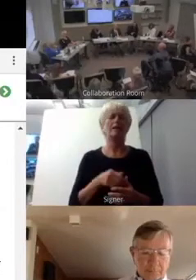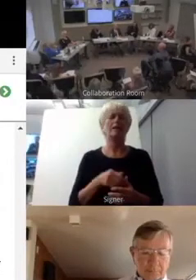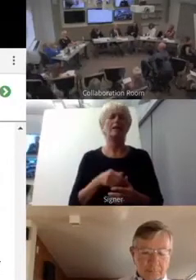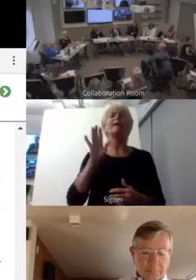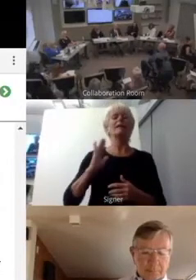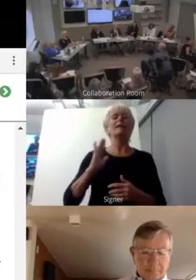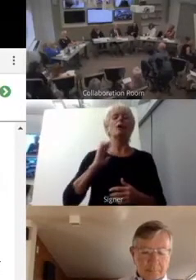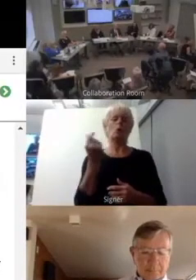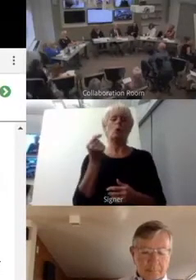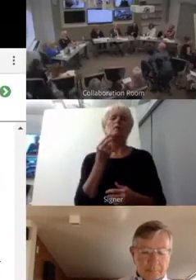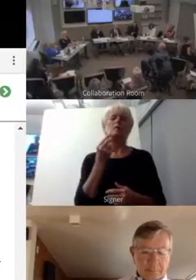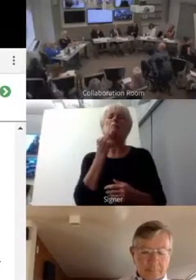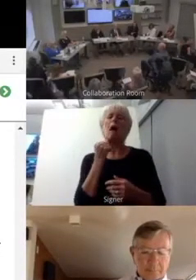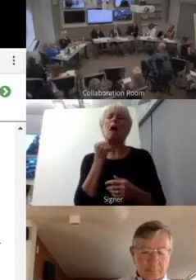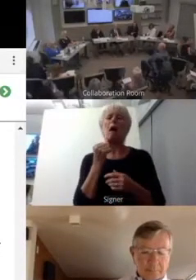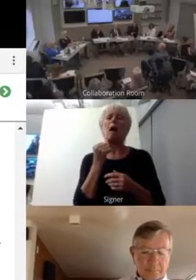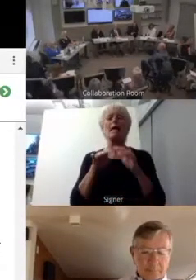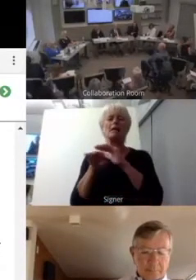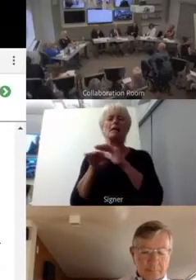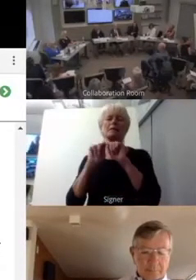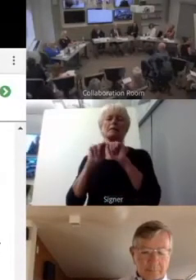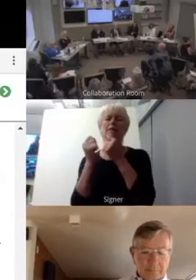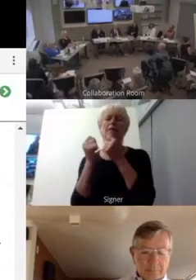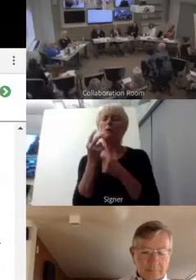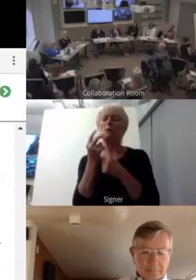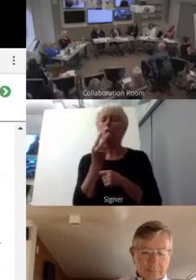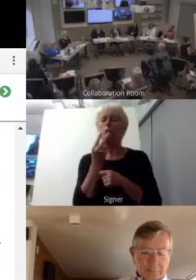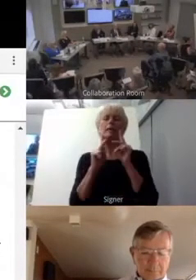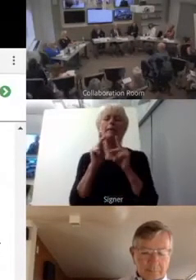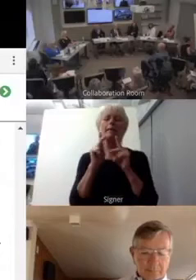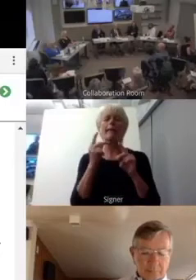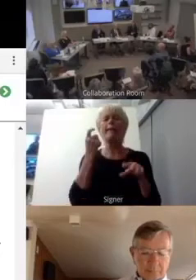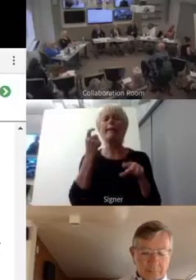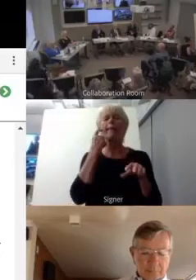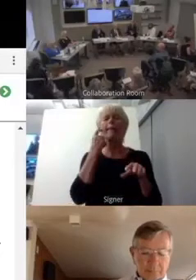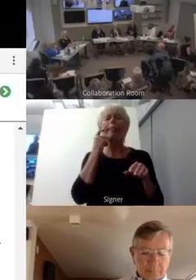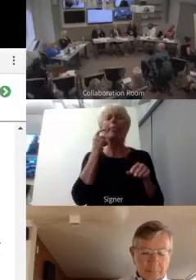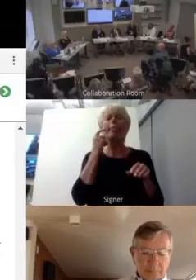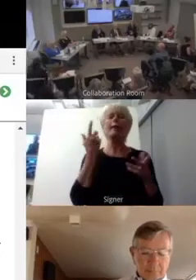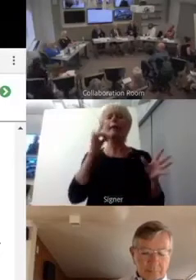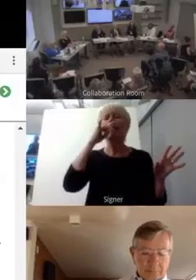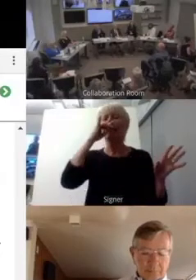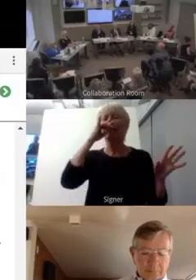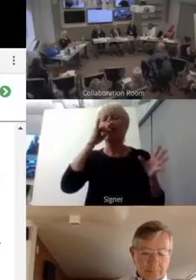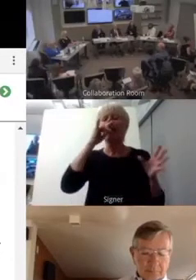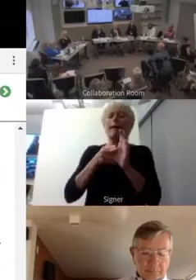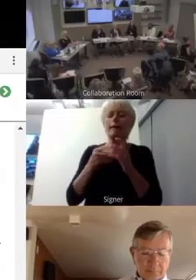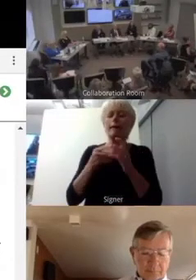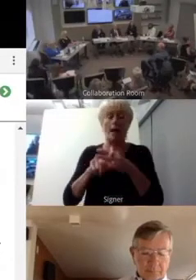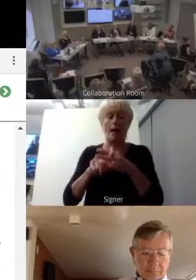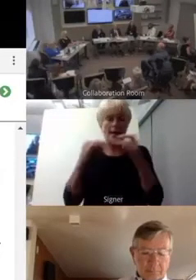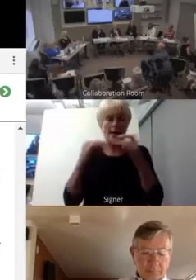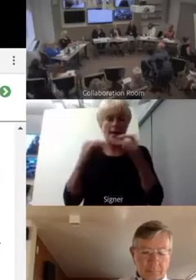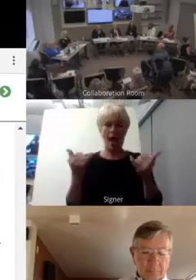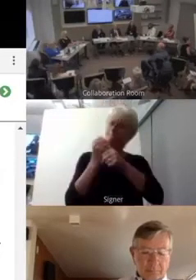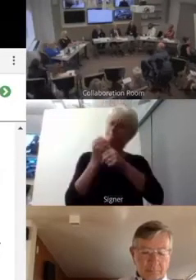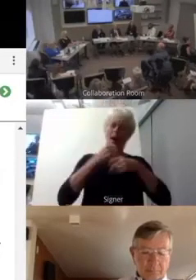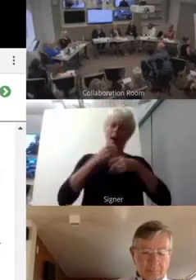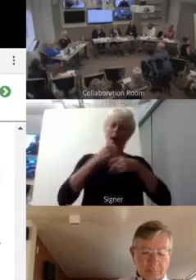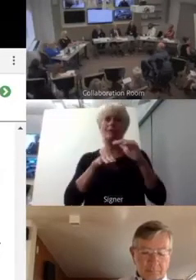people. They were just getting started. And today they have a massive accessibility initiative. They